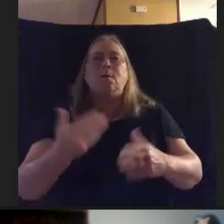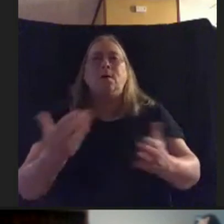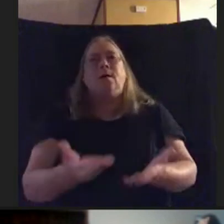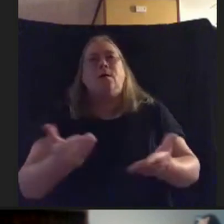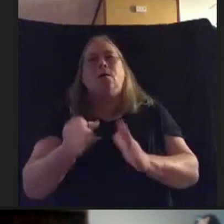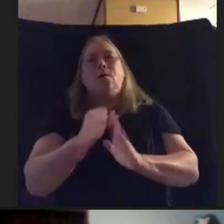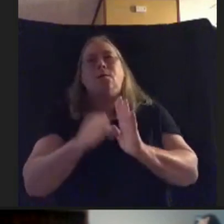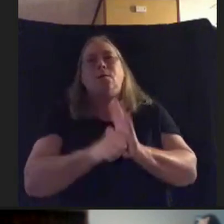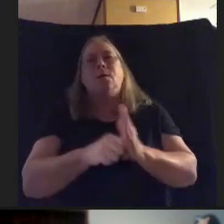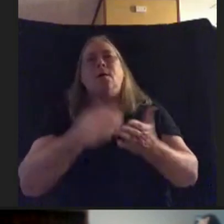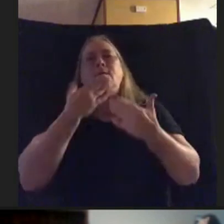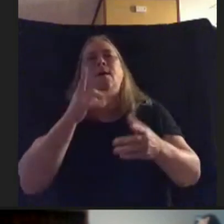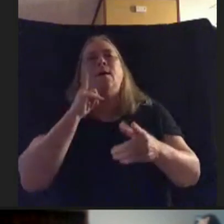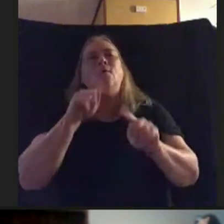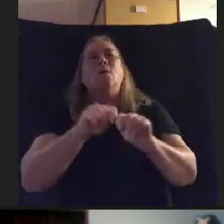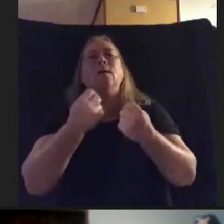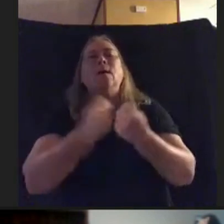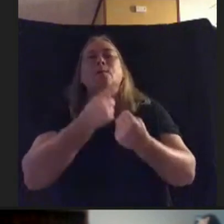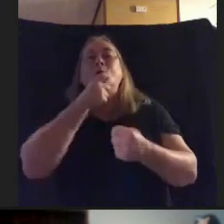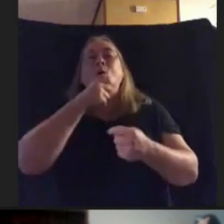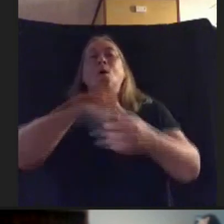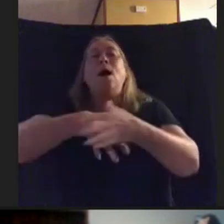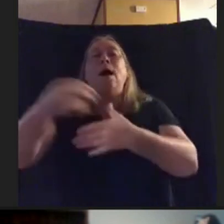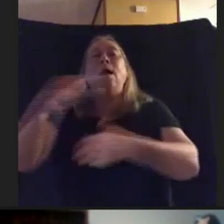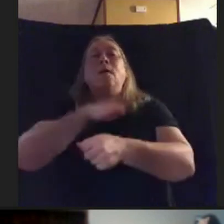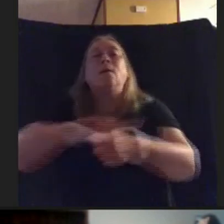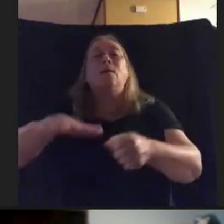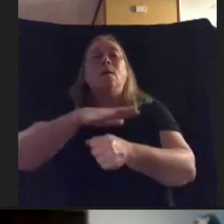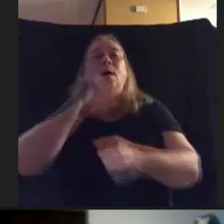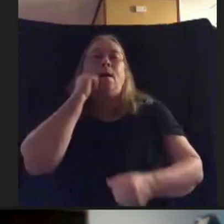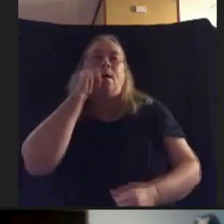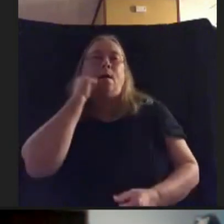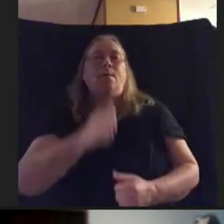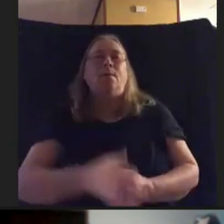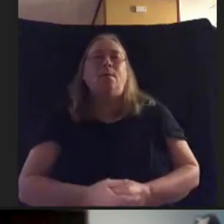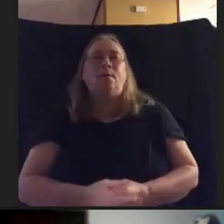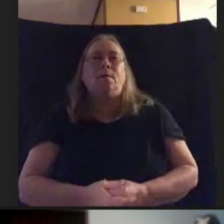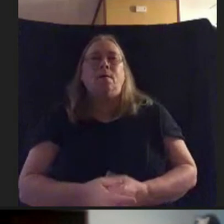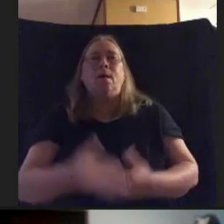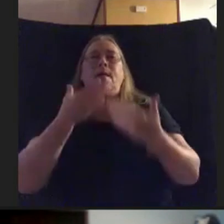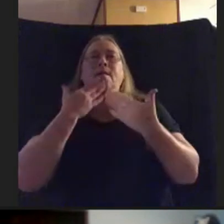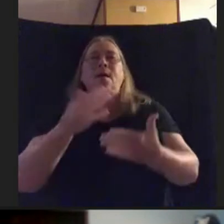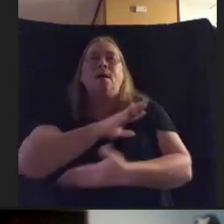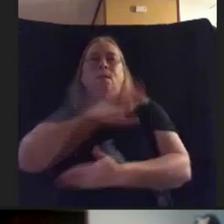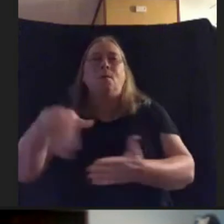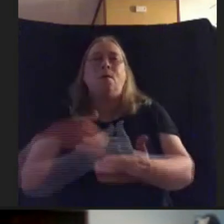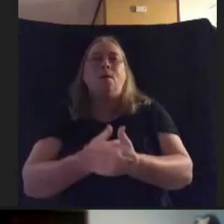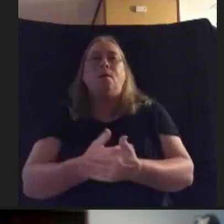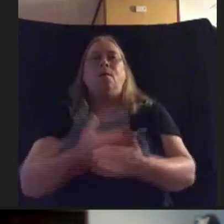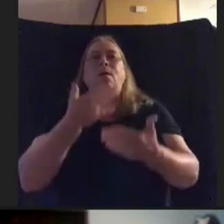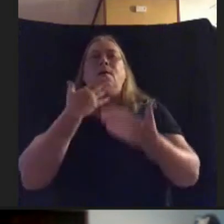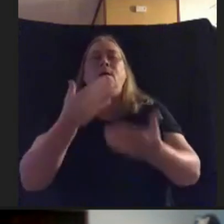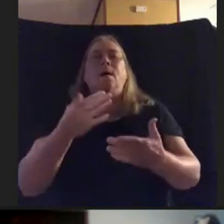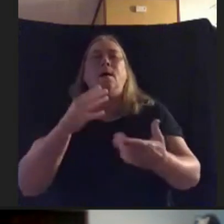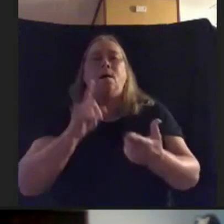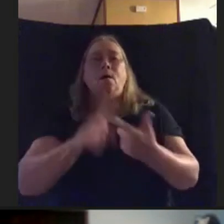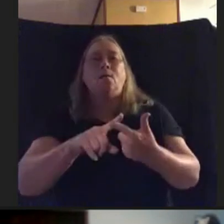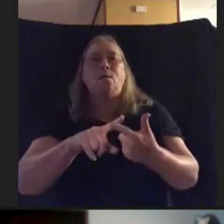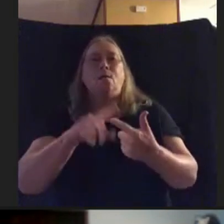appreciate the team that's out there getting this done every day. Okay, thank you to all of you, and thank you to the media. We